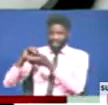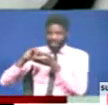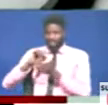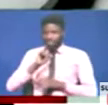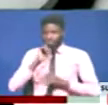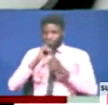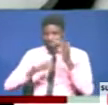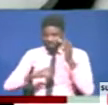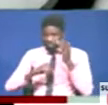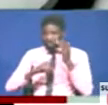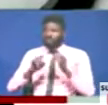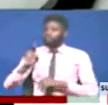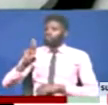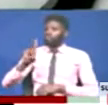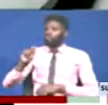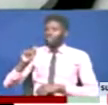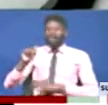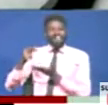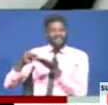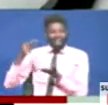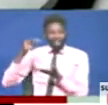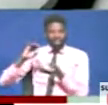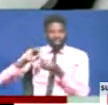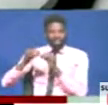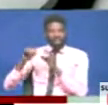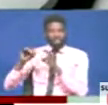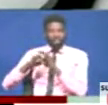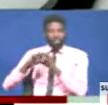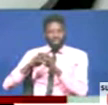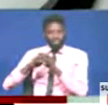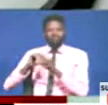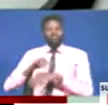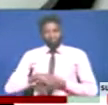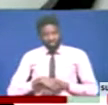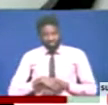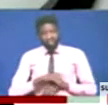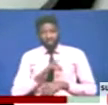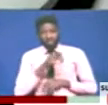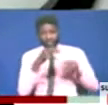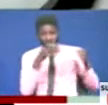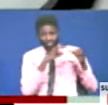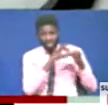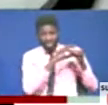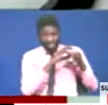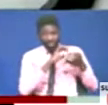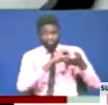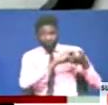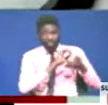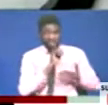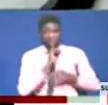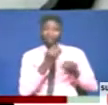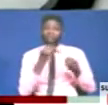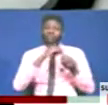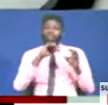Alliance Party has the highest number of members, those allied to Azimio One Kenya maintain that the majority of members are elected under